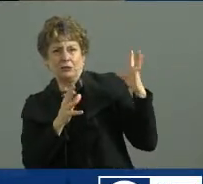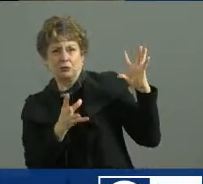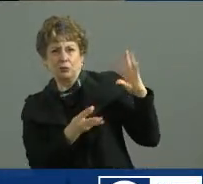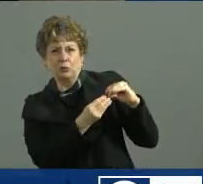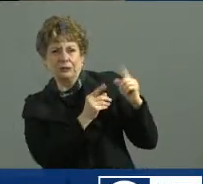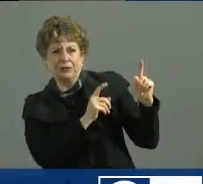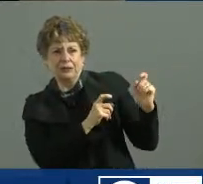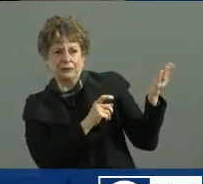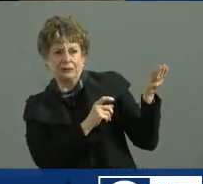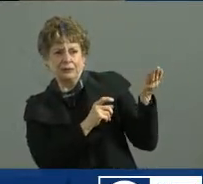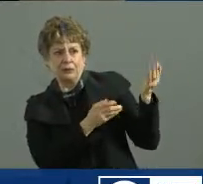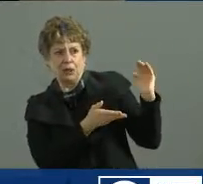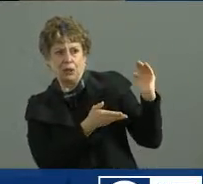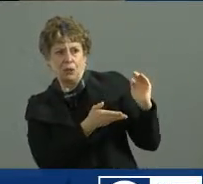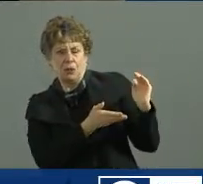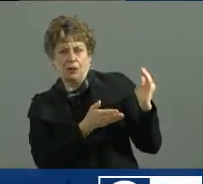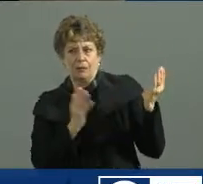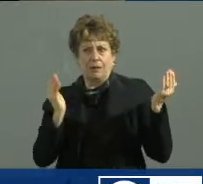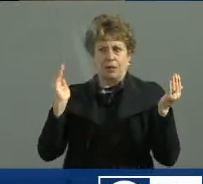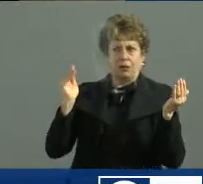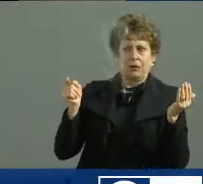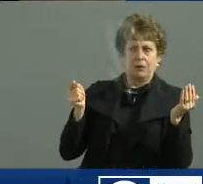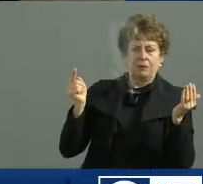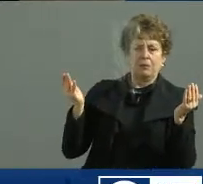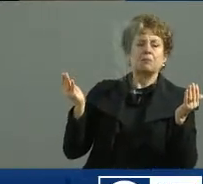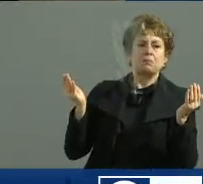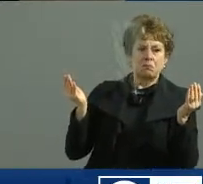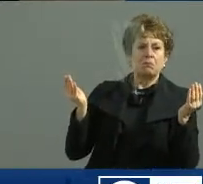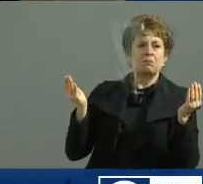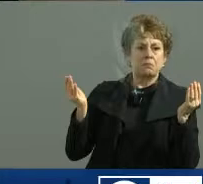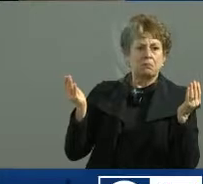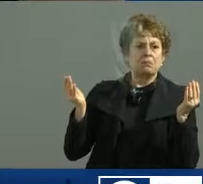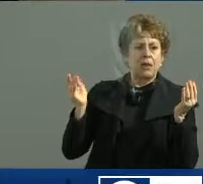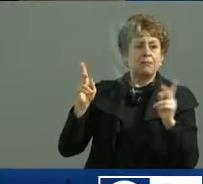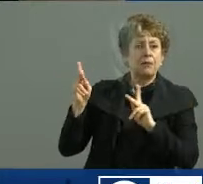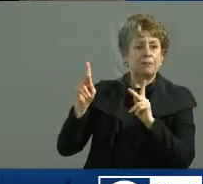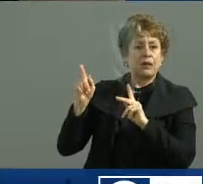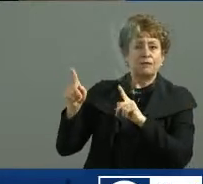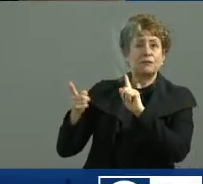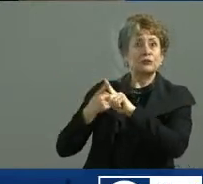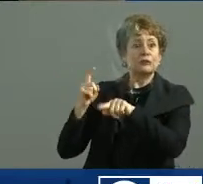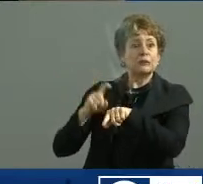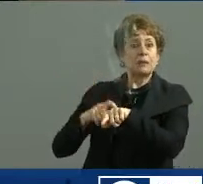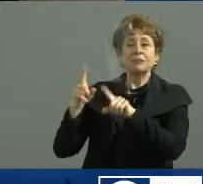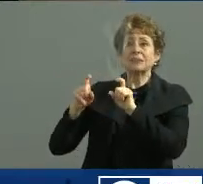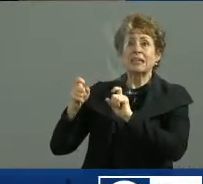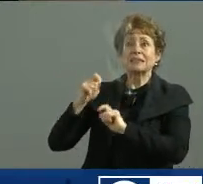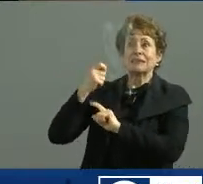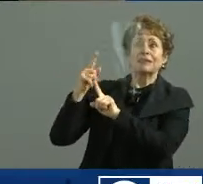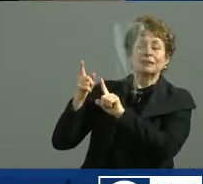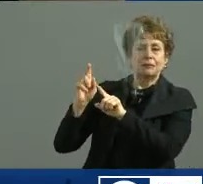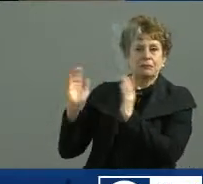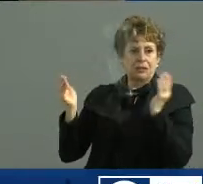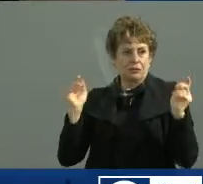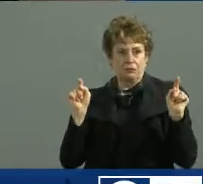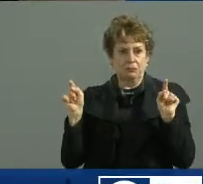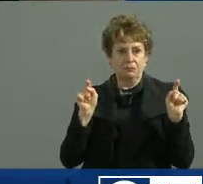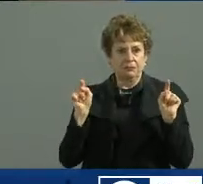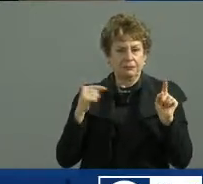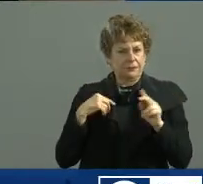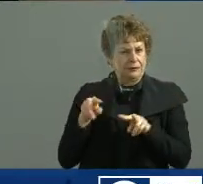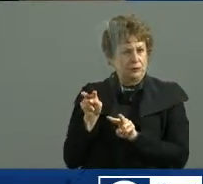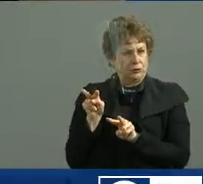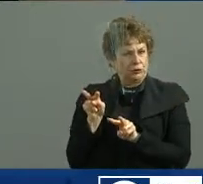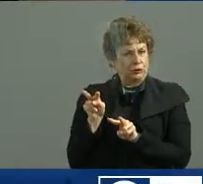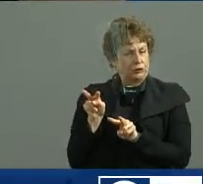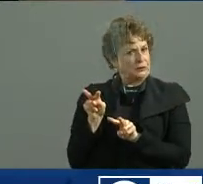conducted rather than only those in unique individuals. So we continue to monitor that data as the year goes